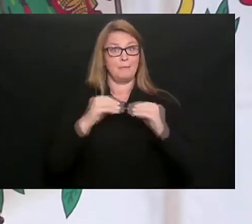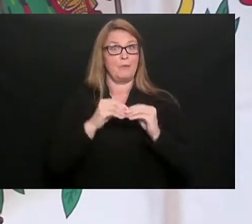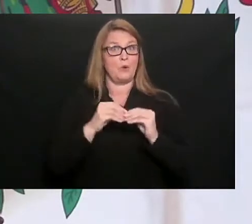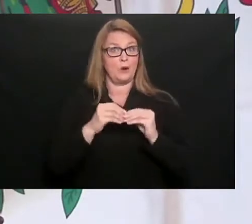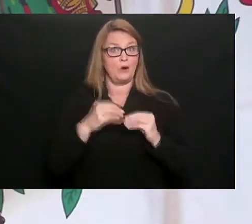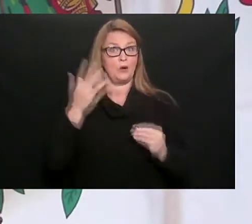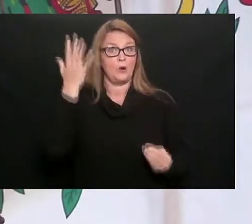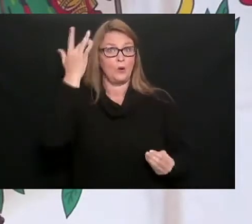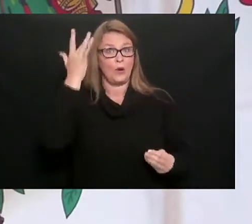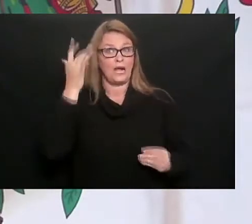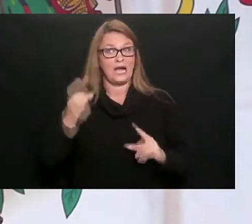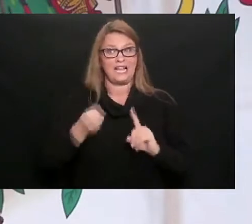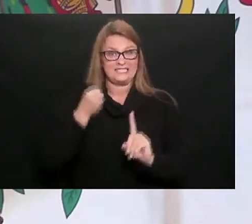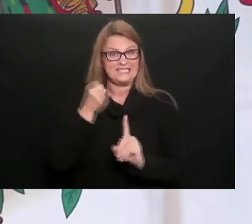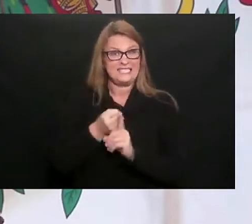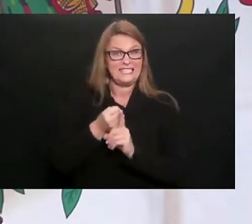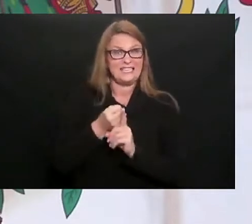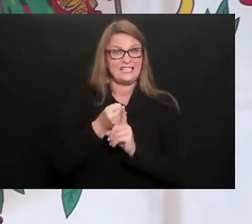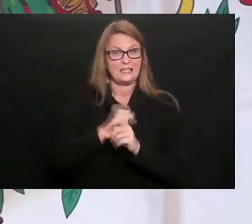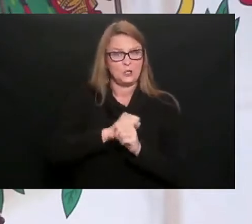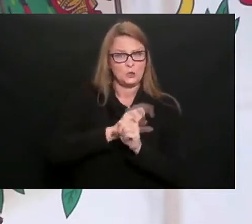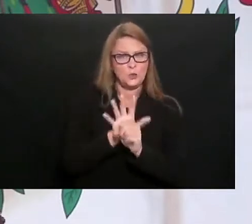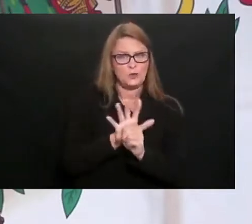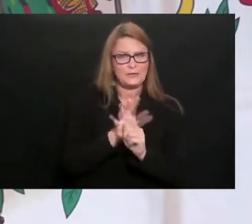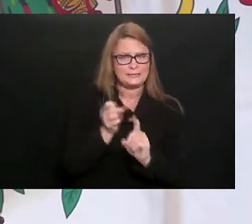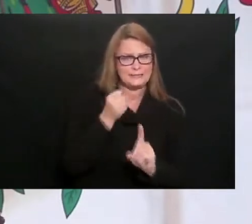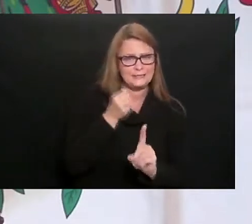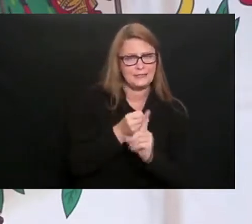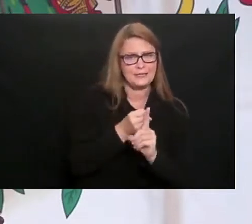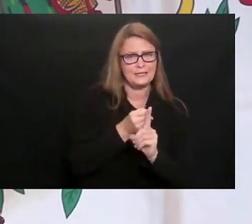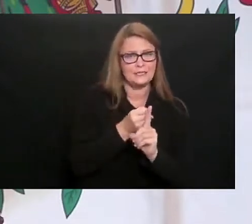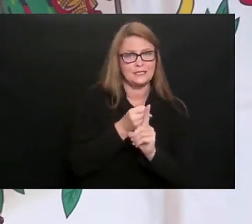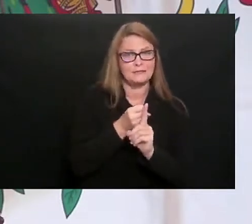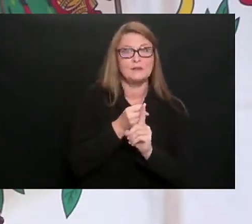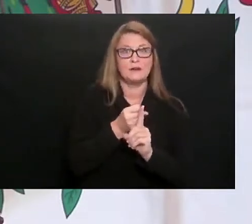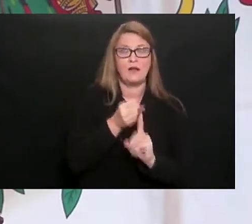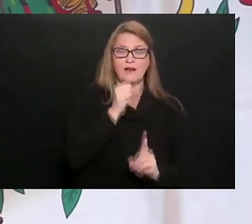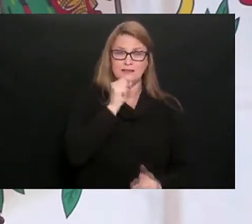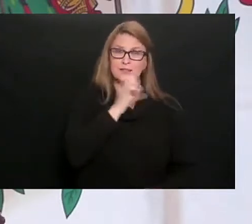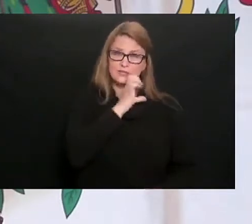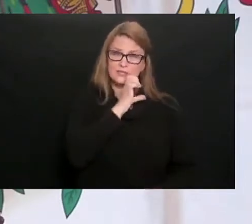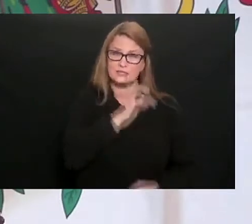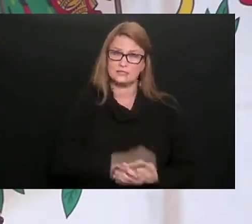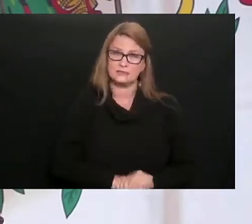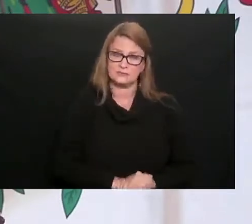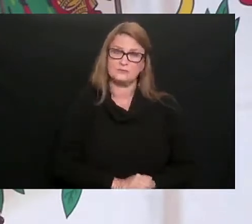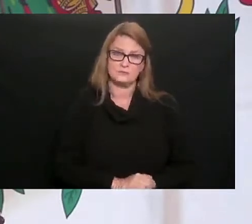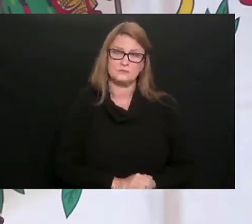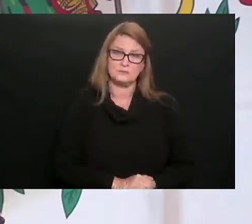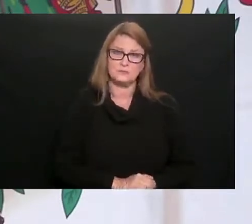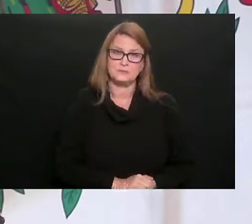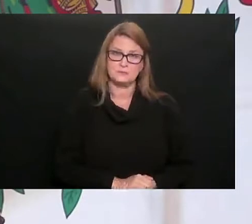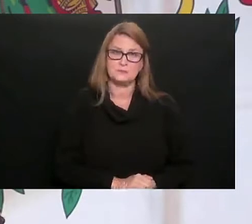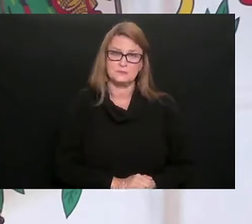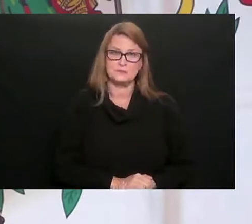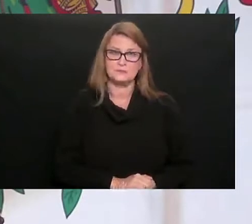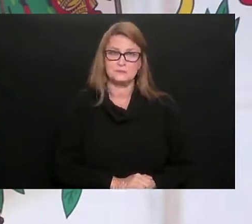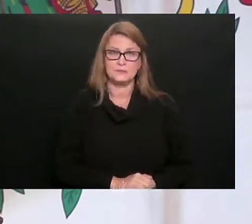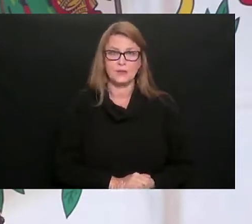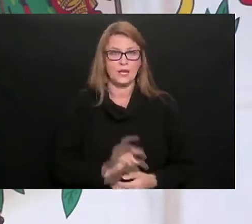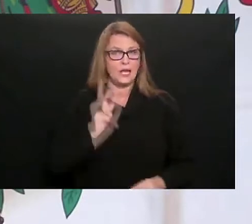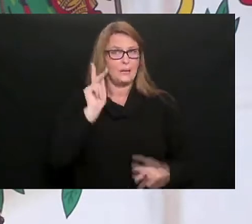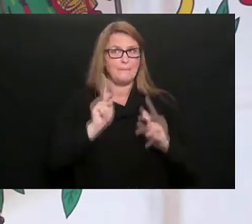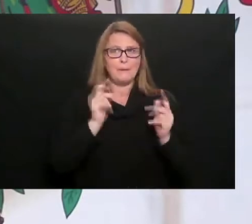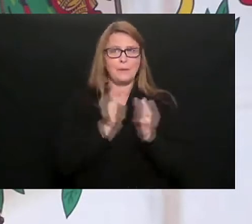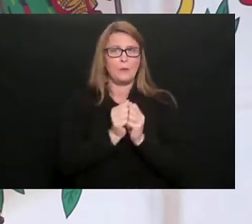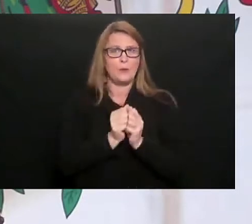virus attacks and really looks for the elderly. It looks for those that have some kind of